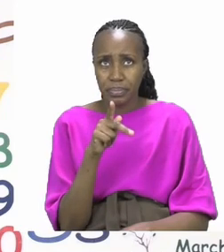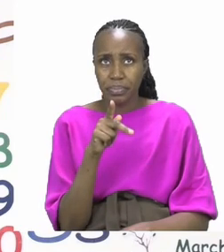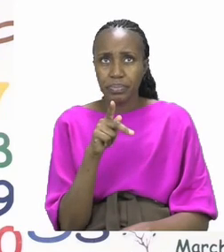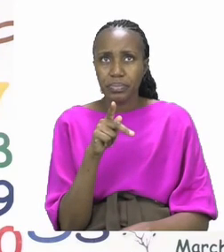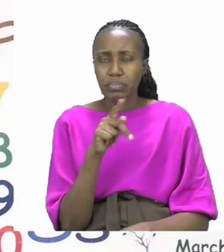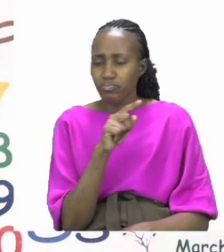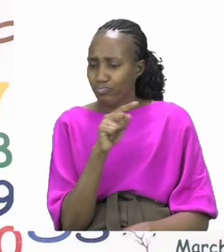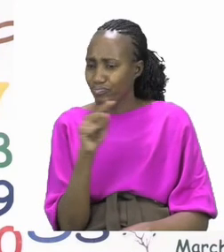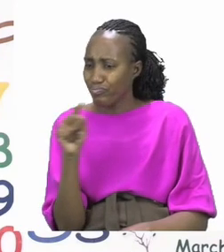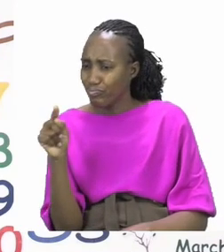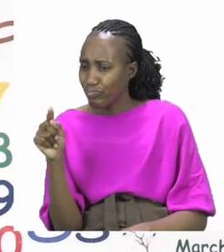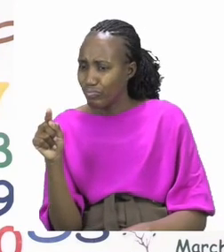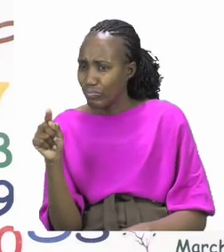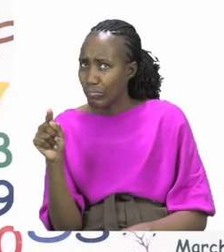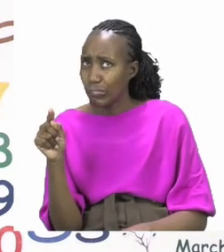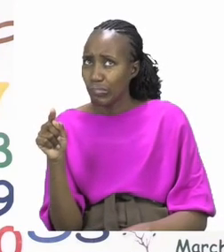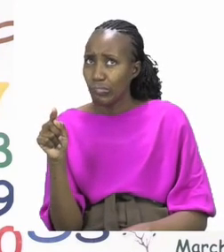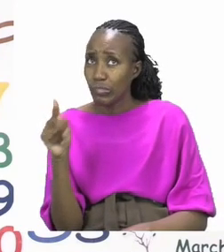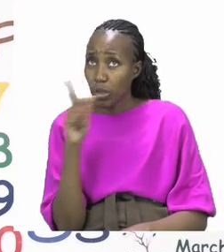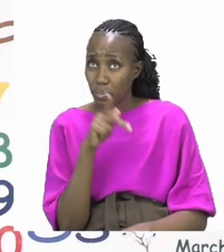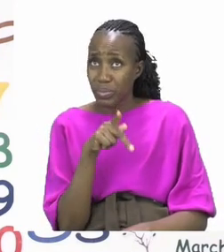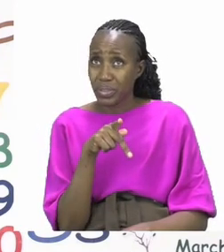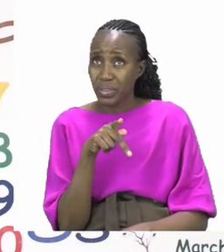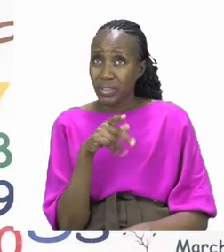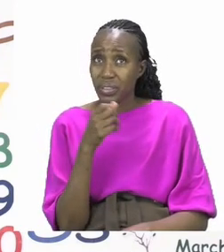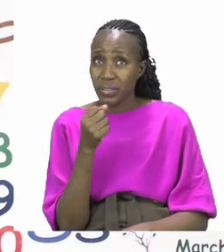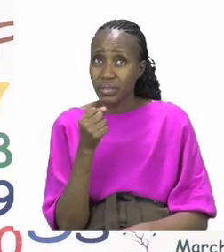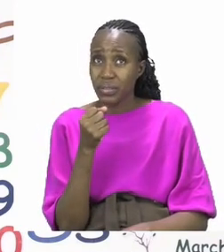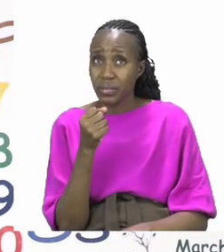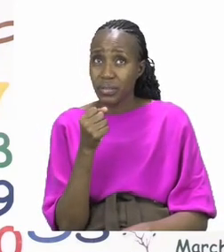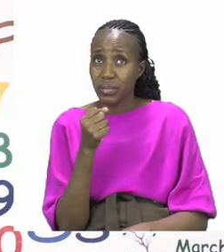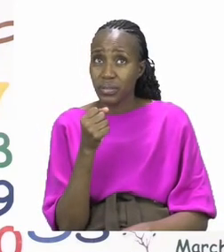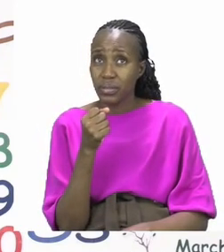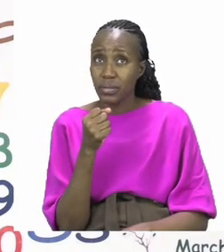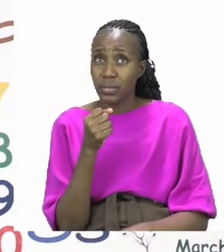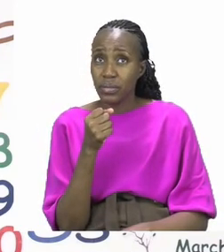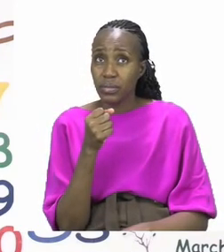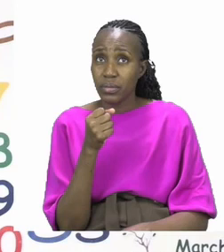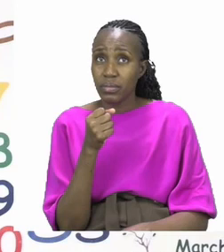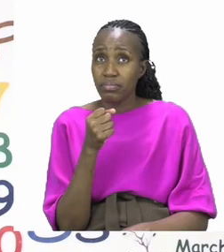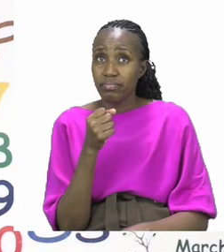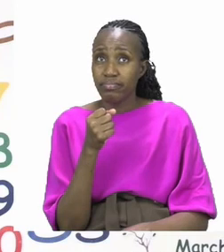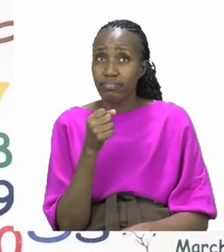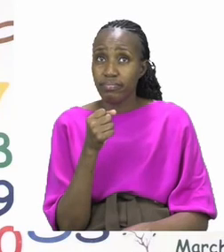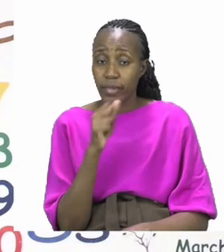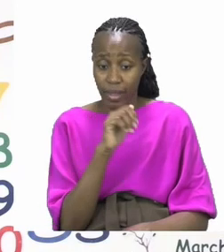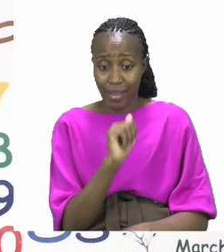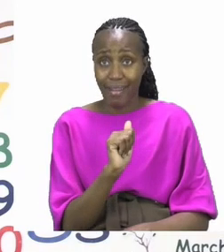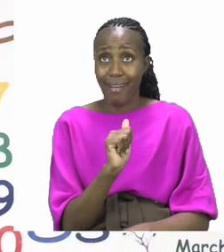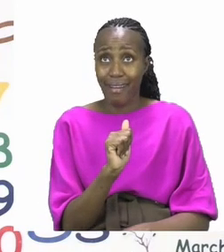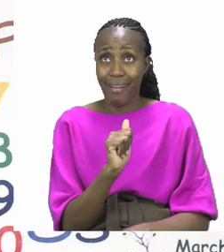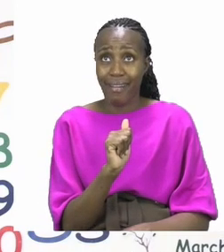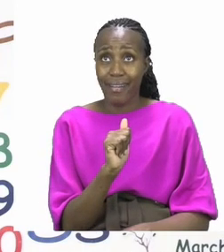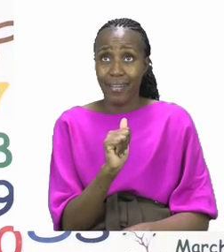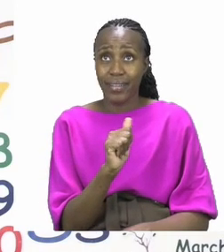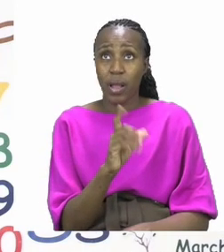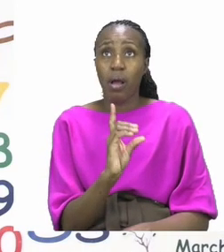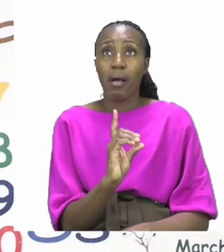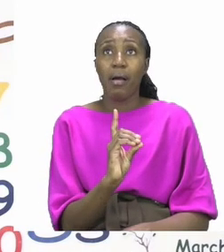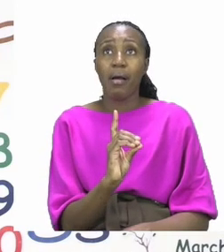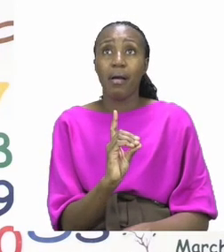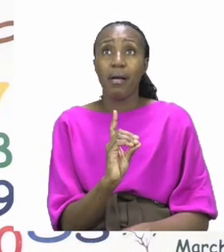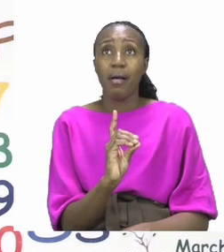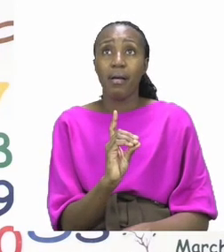No. Oh, I found one. There is a P and an A and a